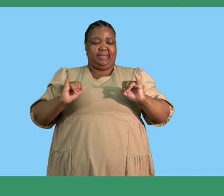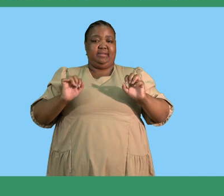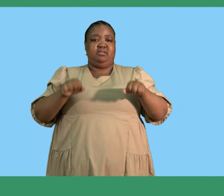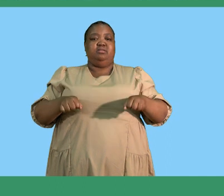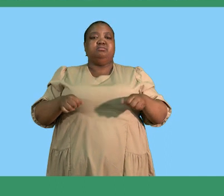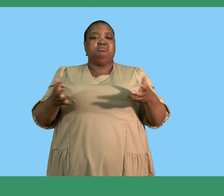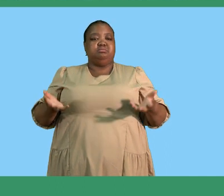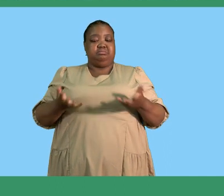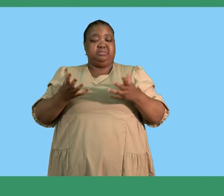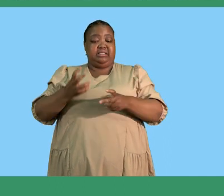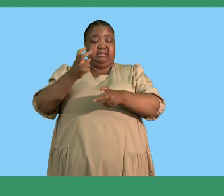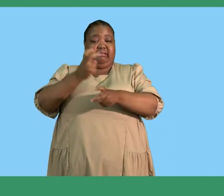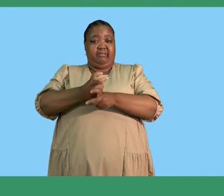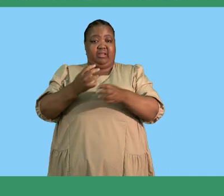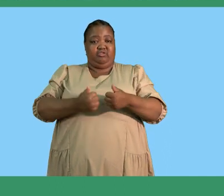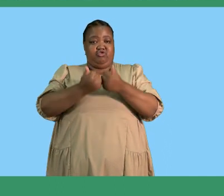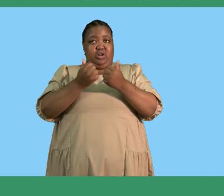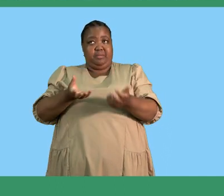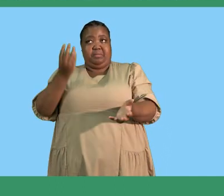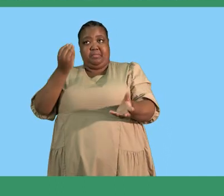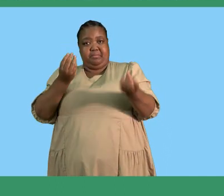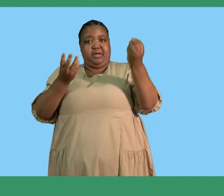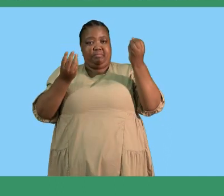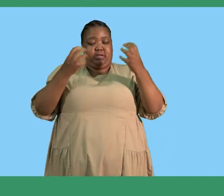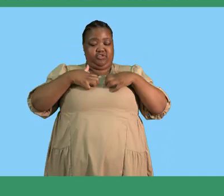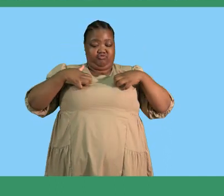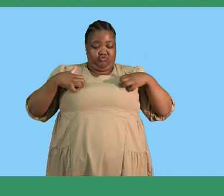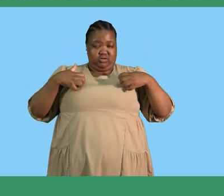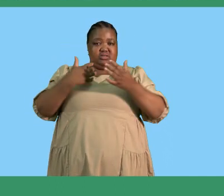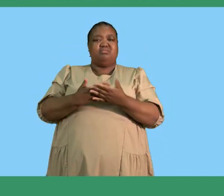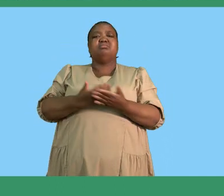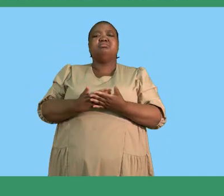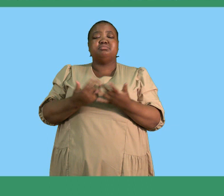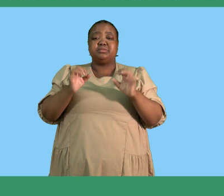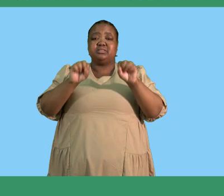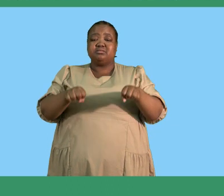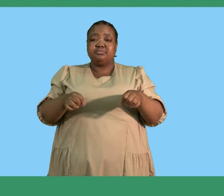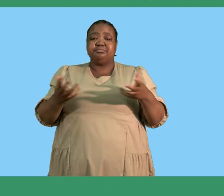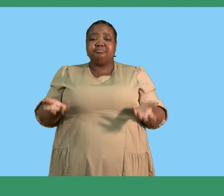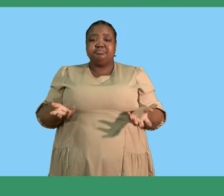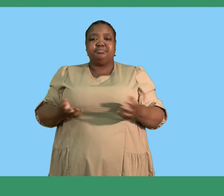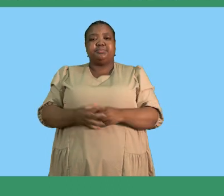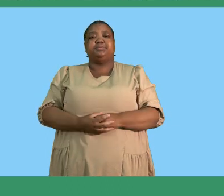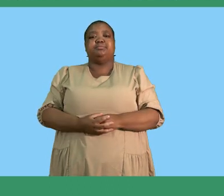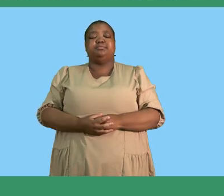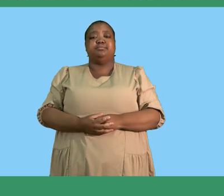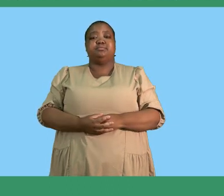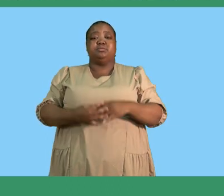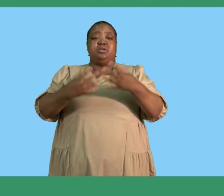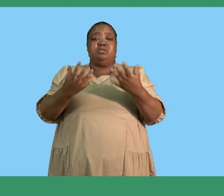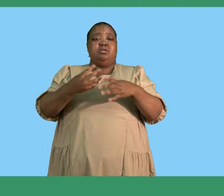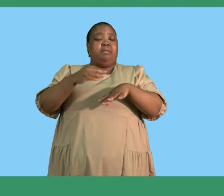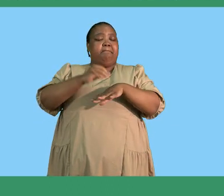from adverse or demanding circumstances. Or in simple terms rather, you can have stress when you